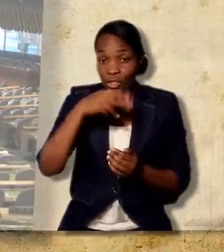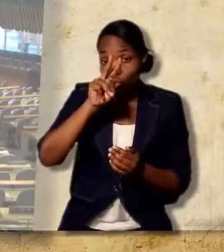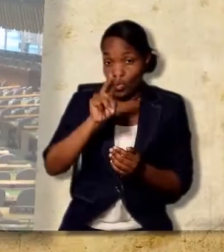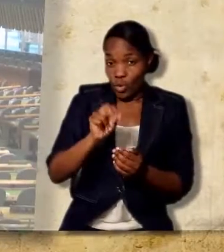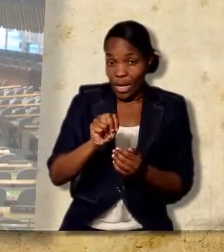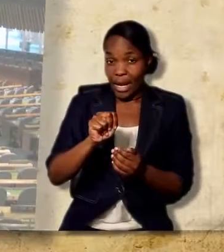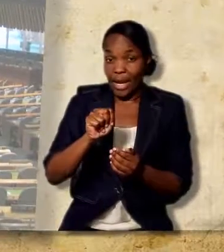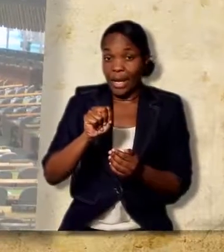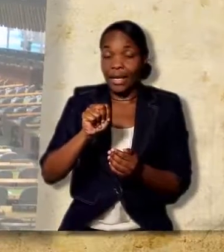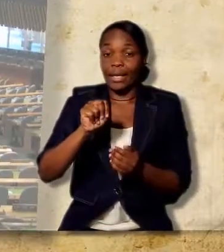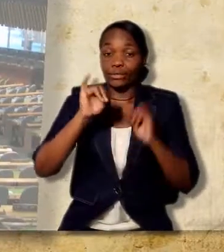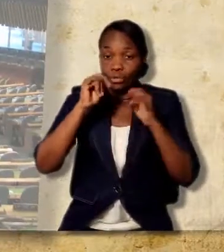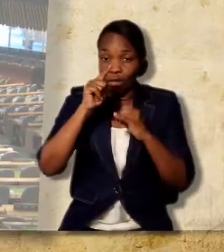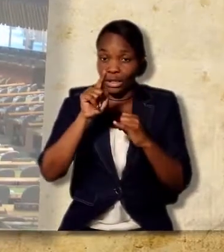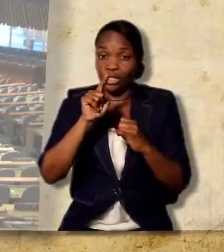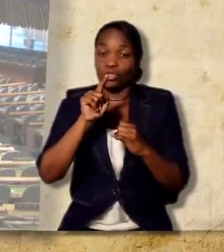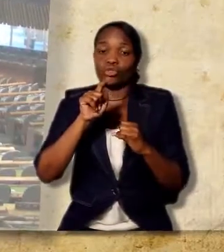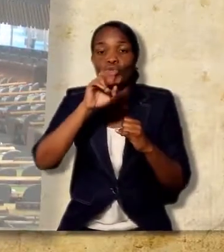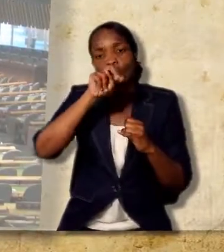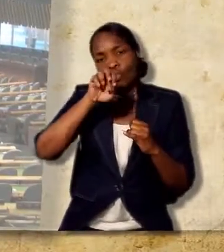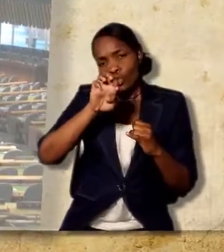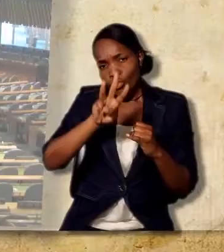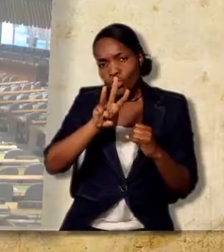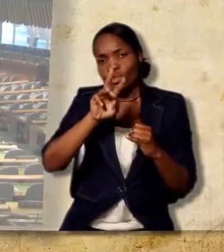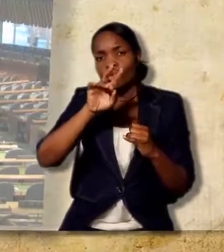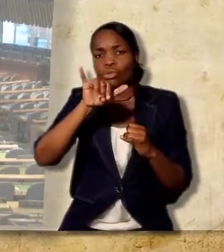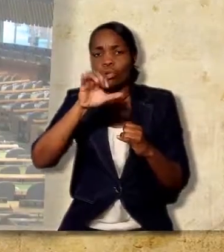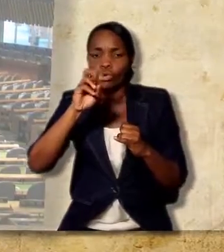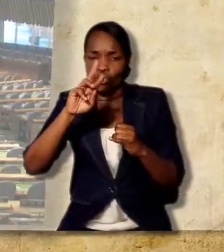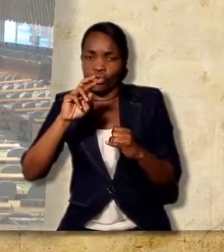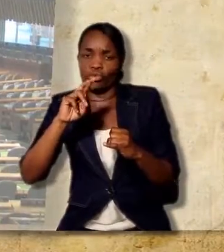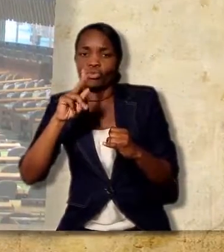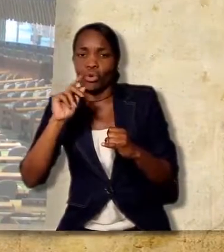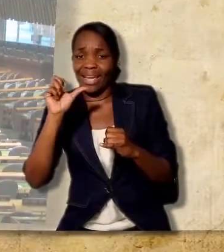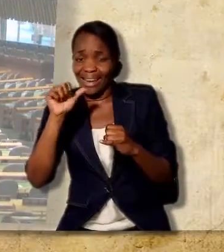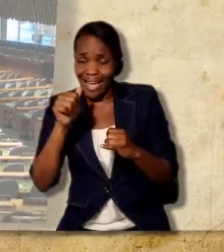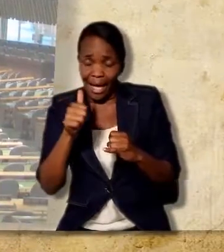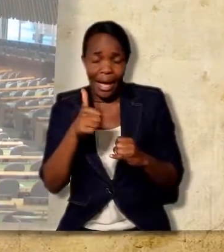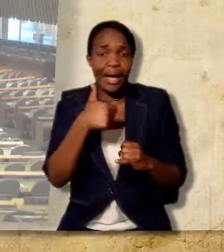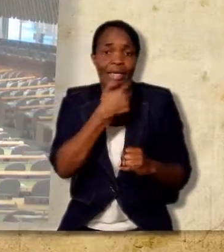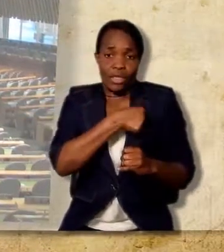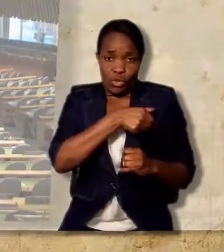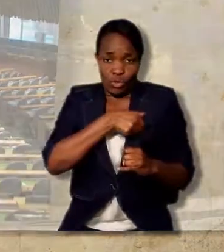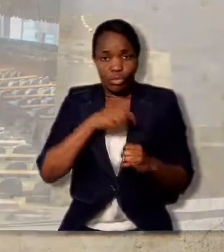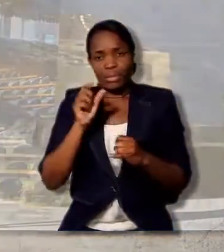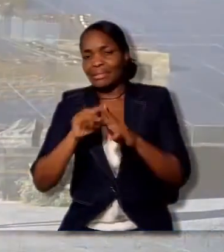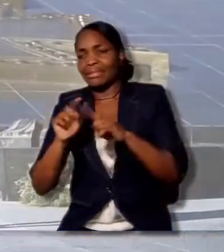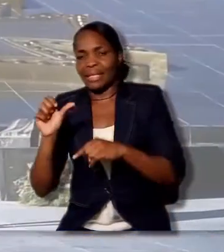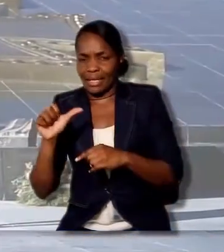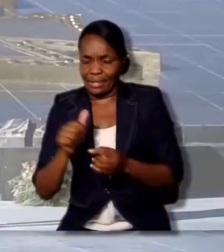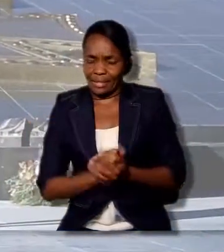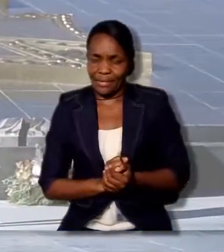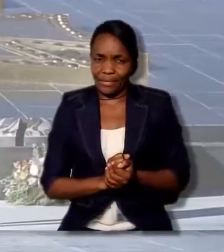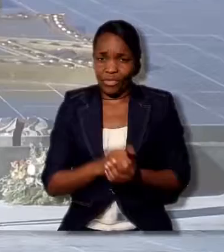UN headquarters are in New York City, with further main offices in Geneva, Nairobi, and Vienna. The